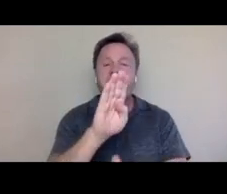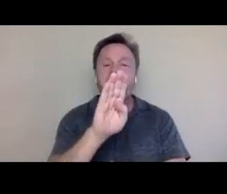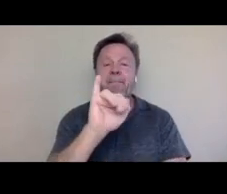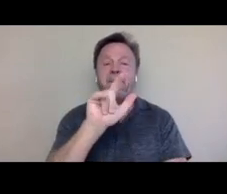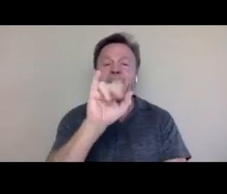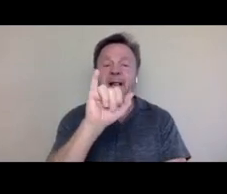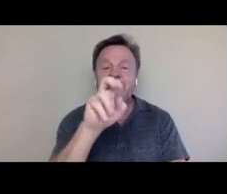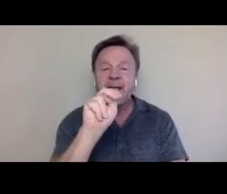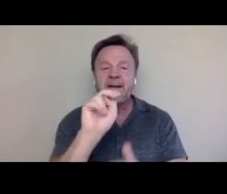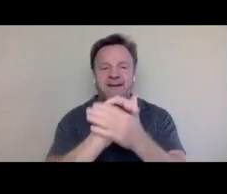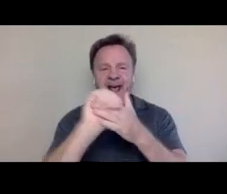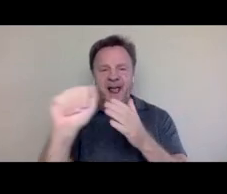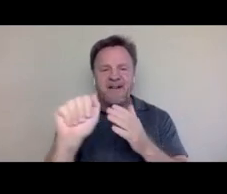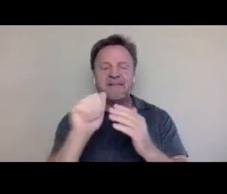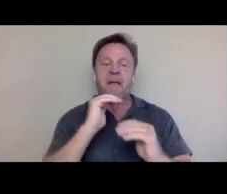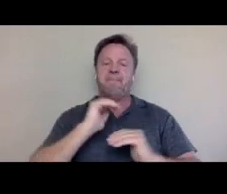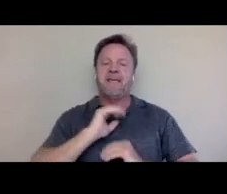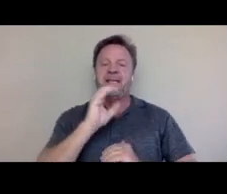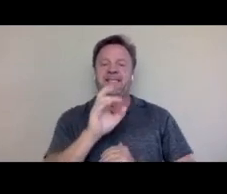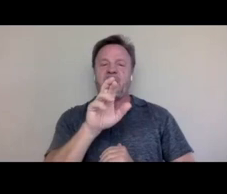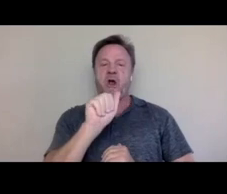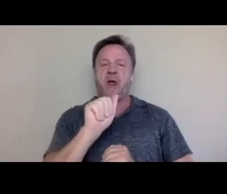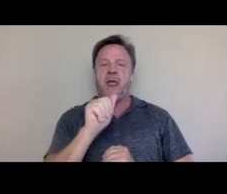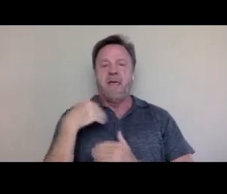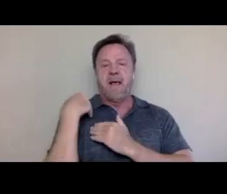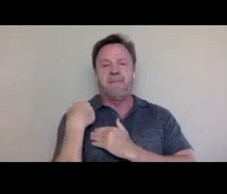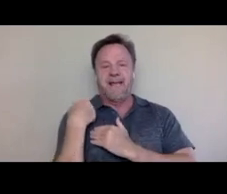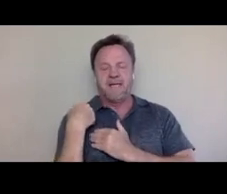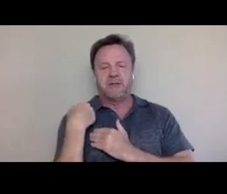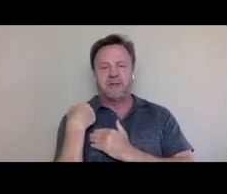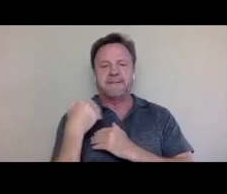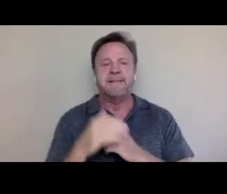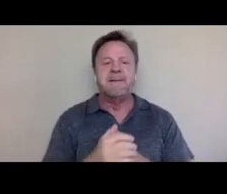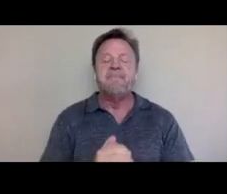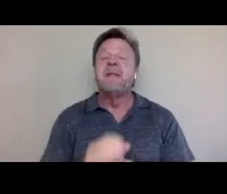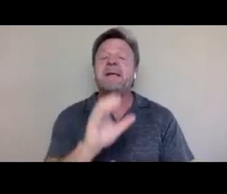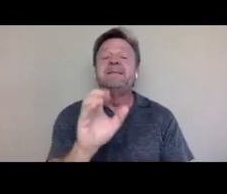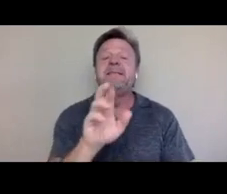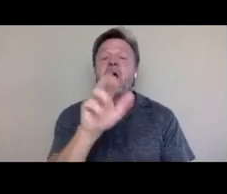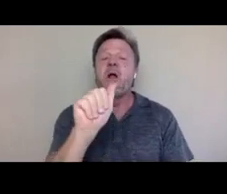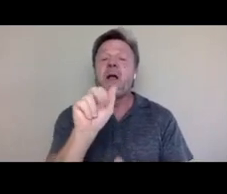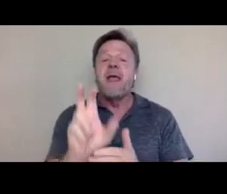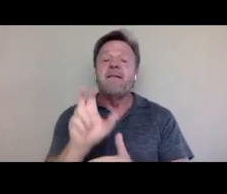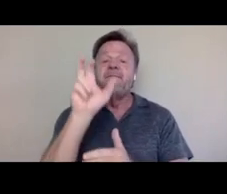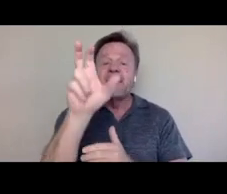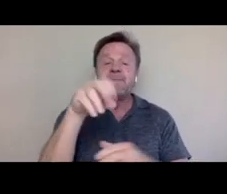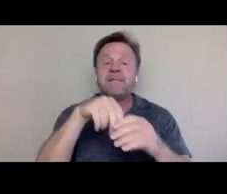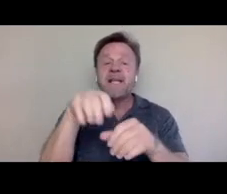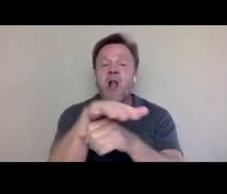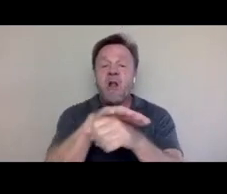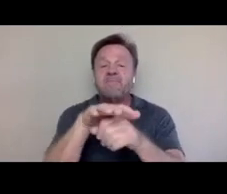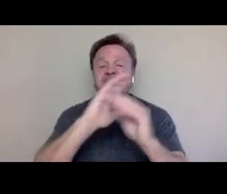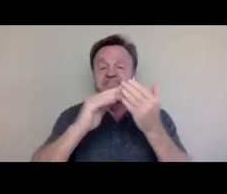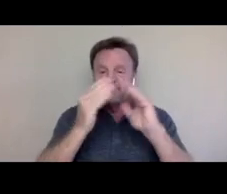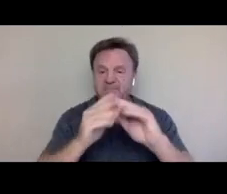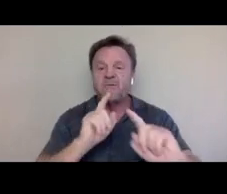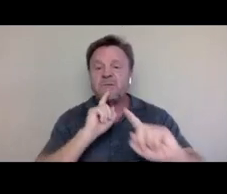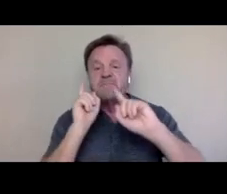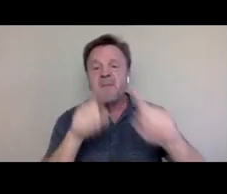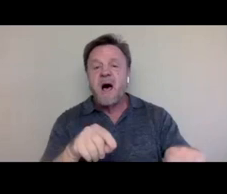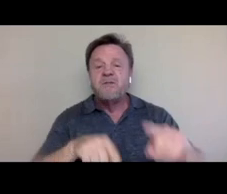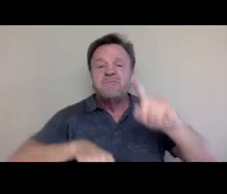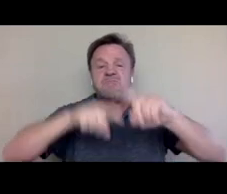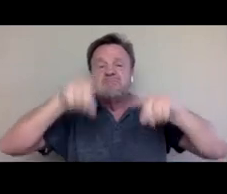dollars meeting CRA obligations. CRA investments in local communities were responding to diverse